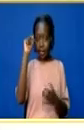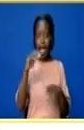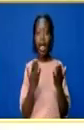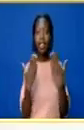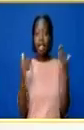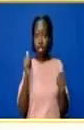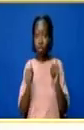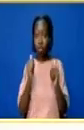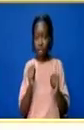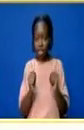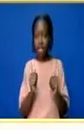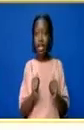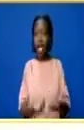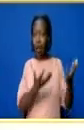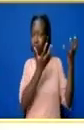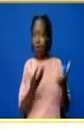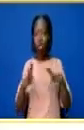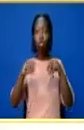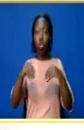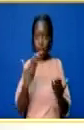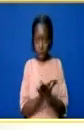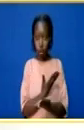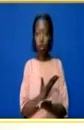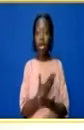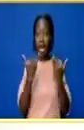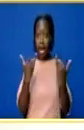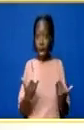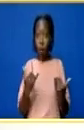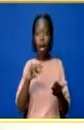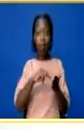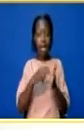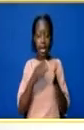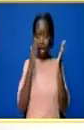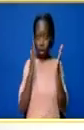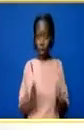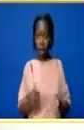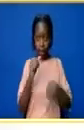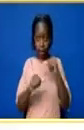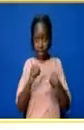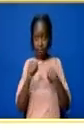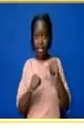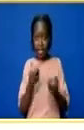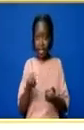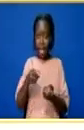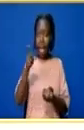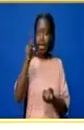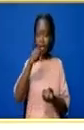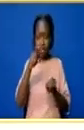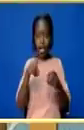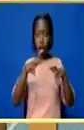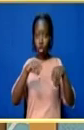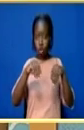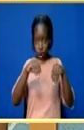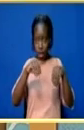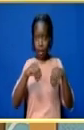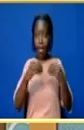cause soil erosion. So we are saying human activities promote and increase soil